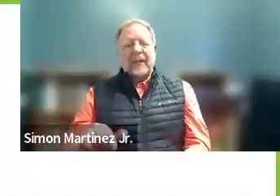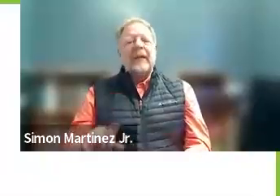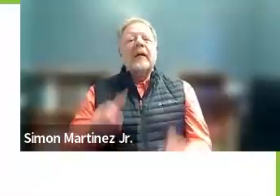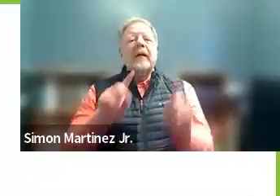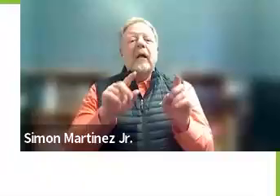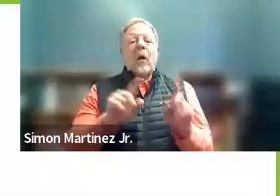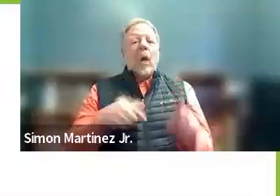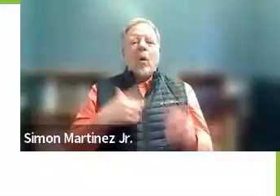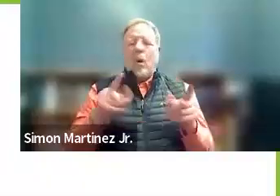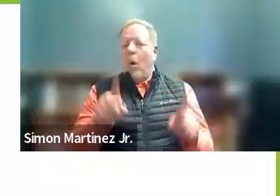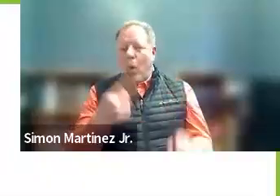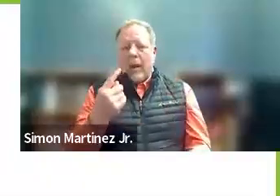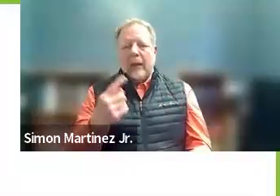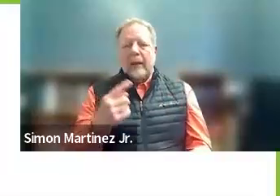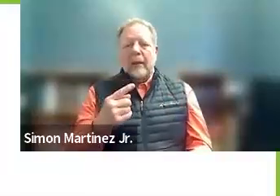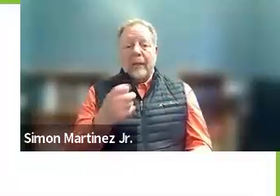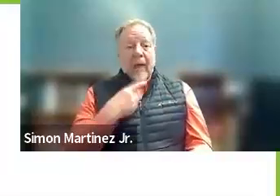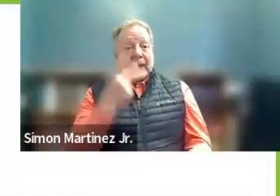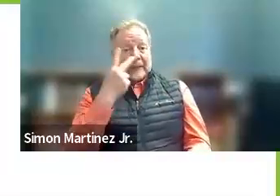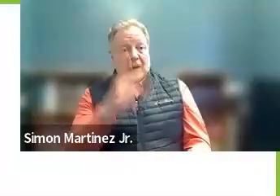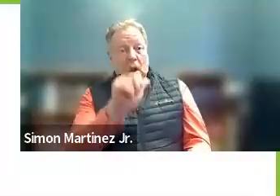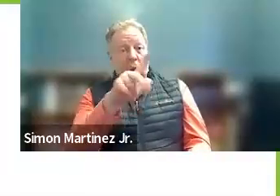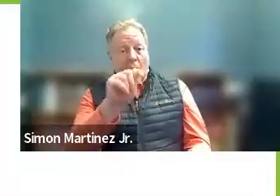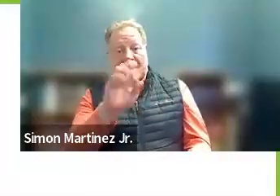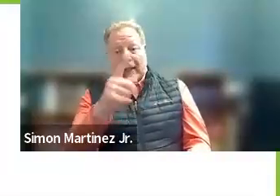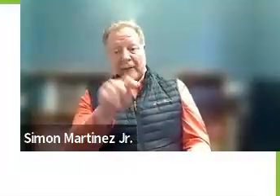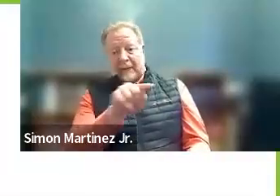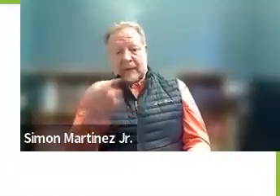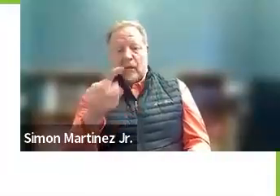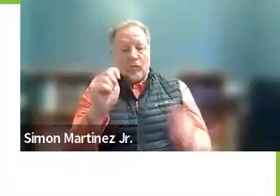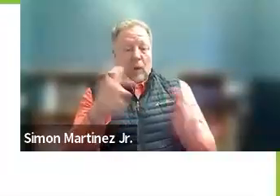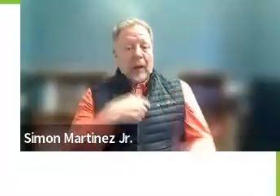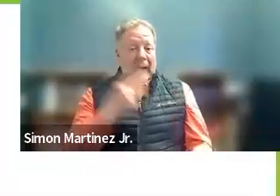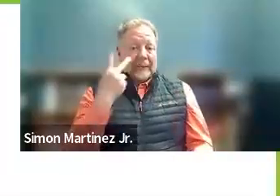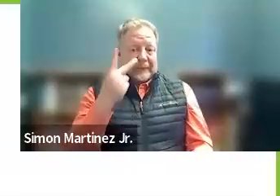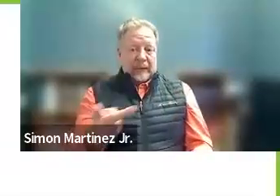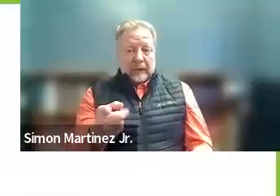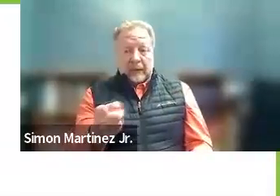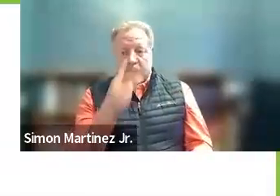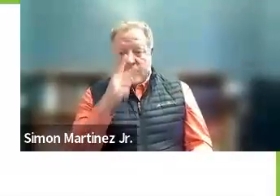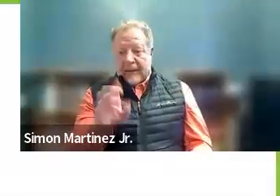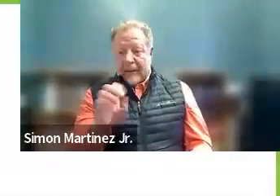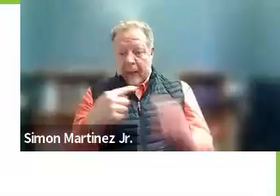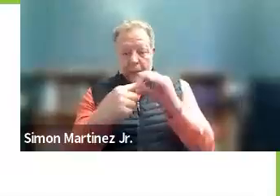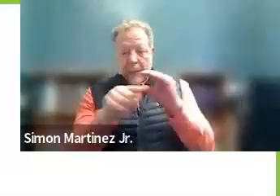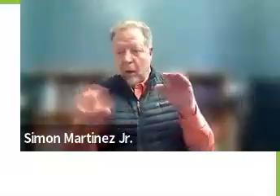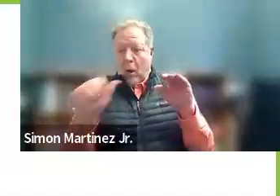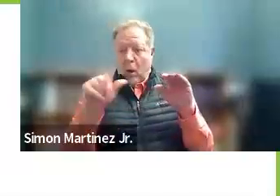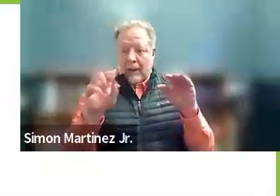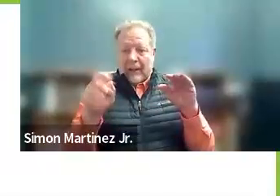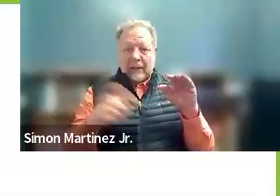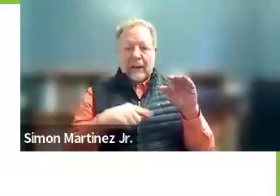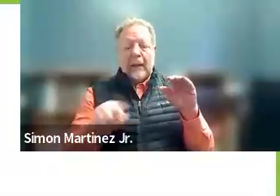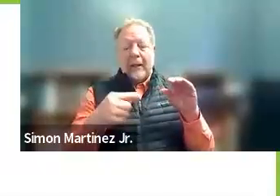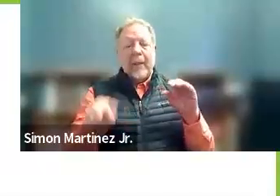where I see the alt text essentially right away, right when I see an email. So on emails,